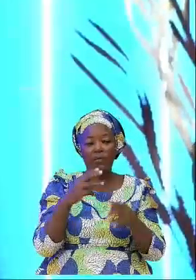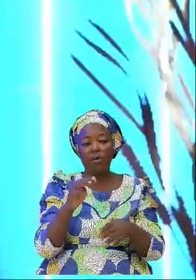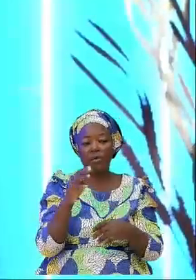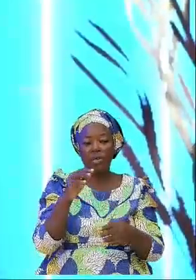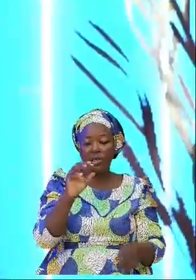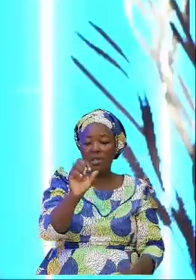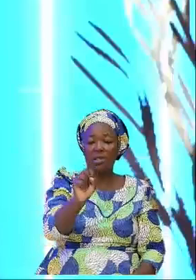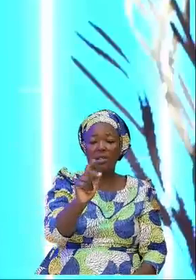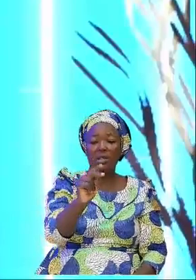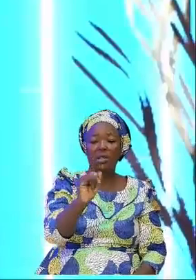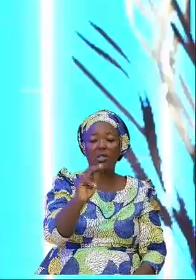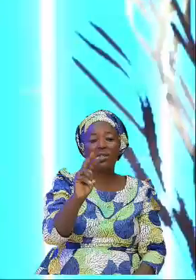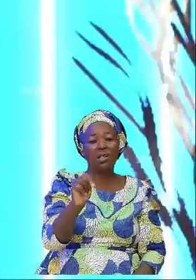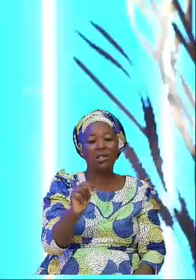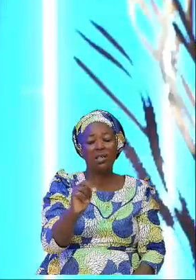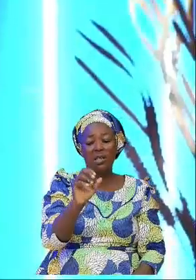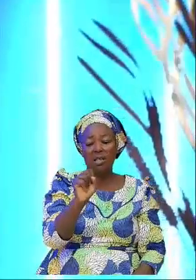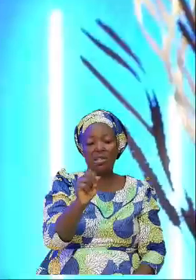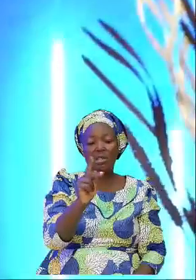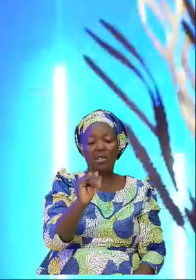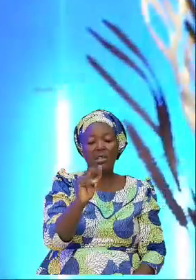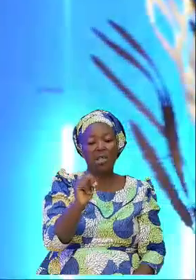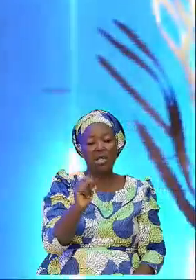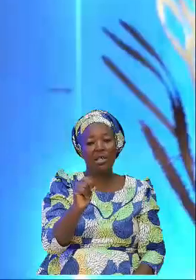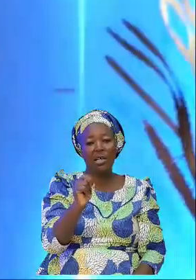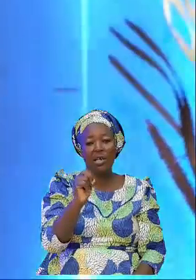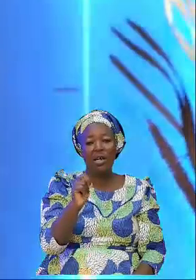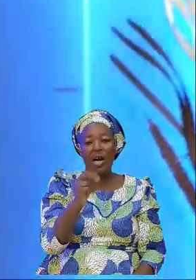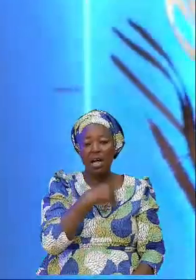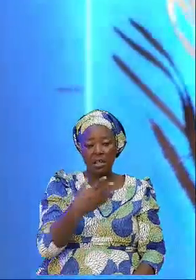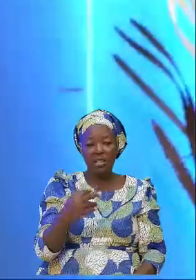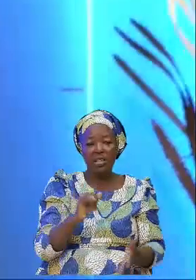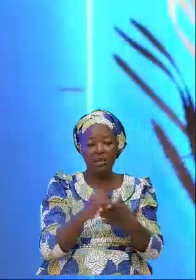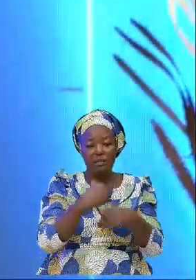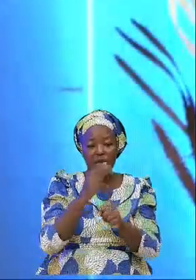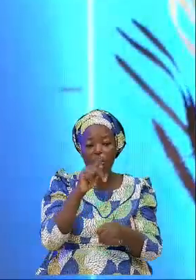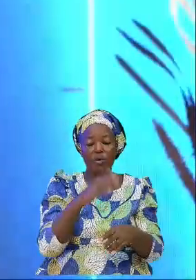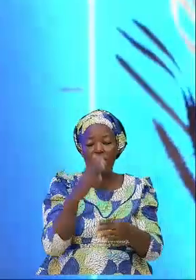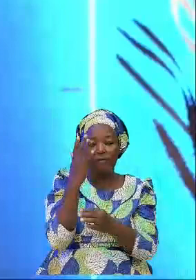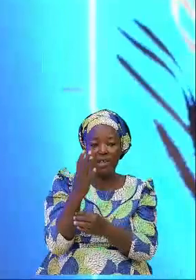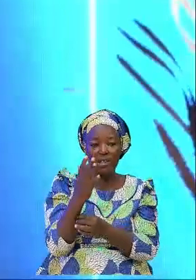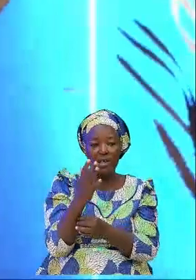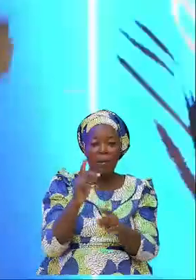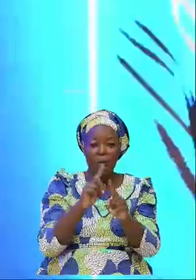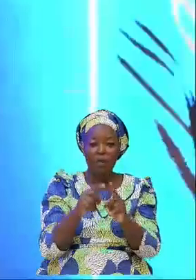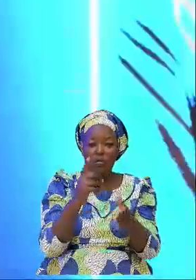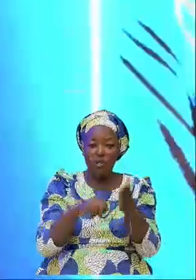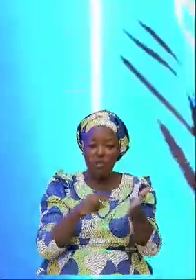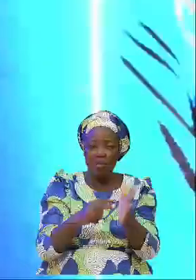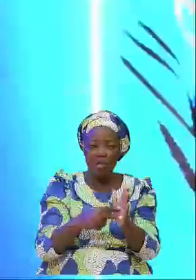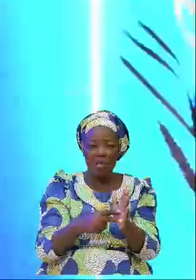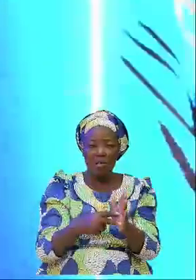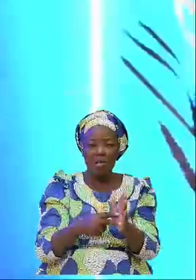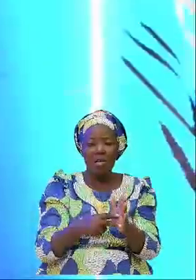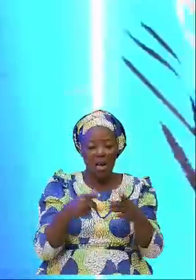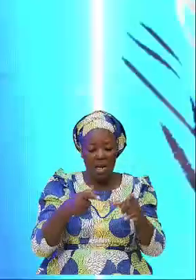of your skin, your muscles, the sinews, and the thing that make up your flesh.